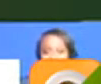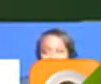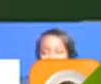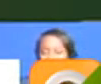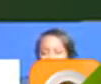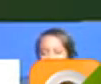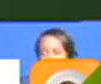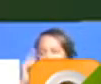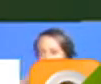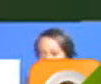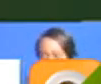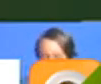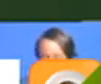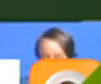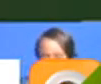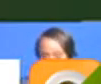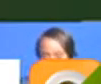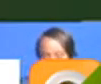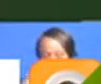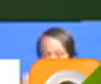in this meeting